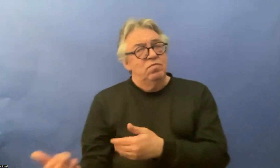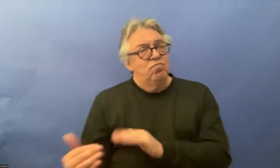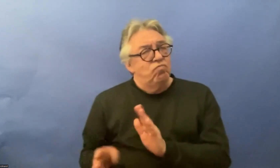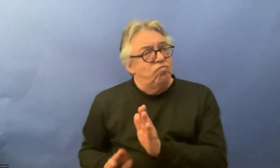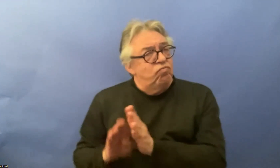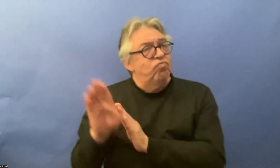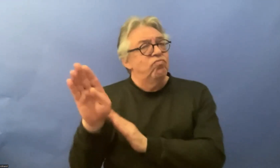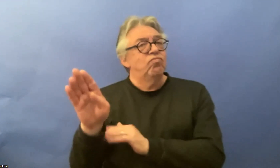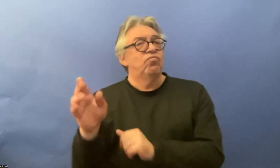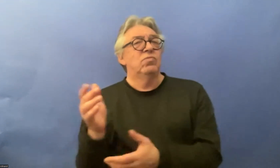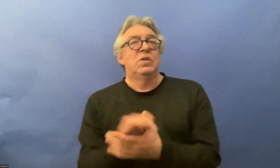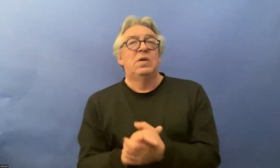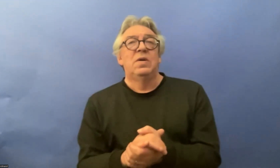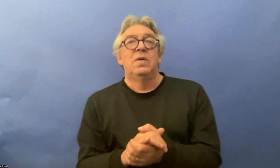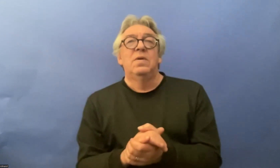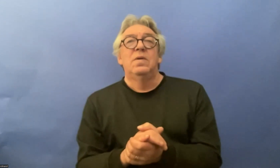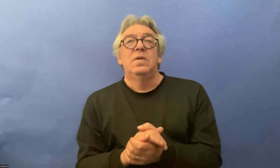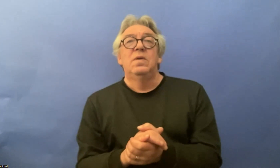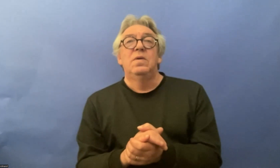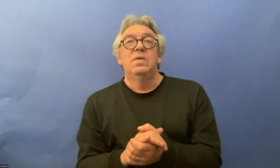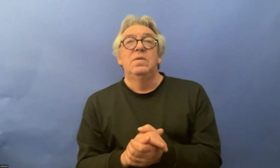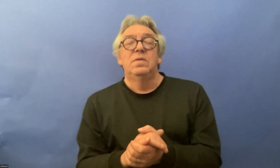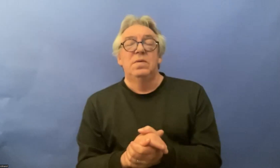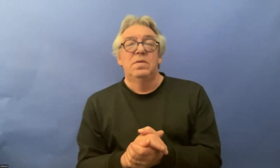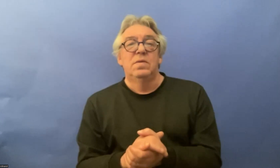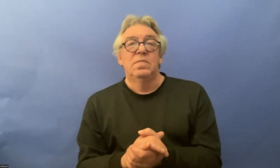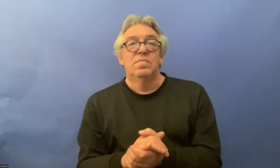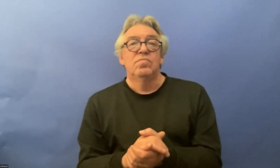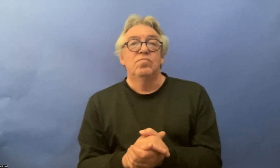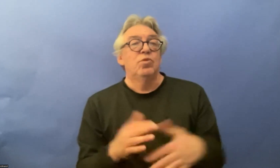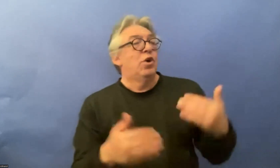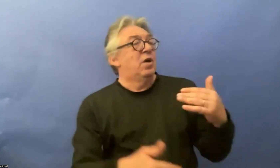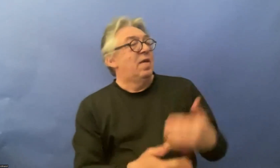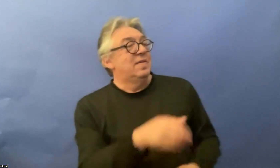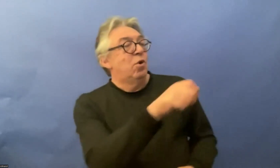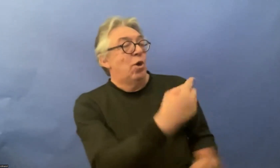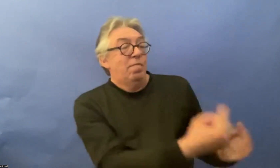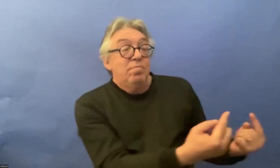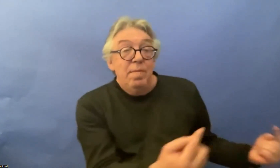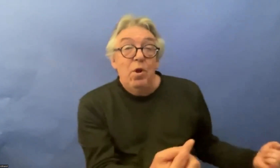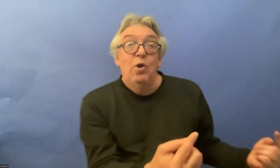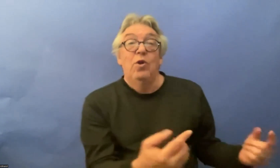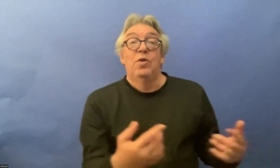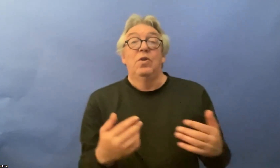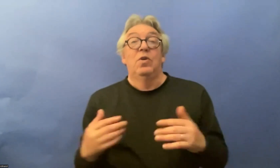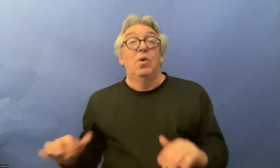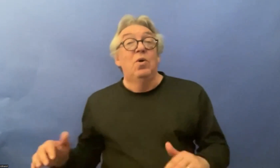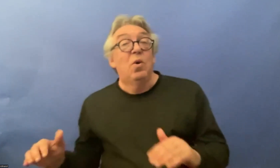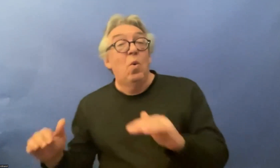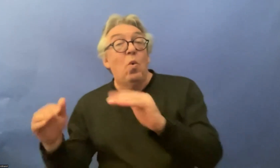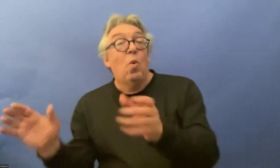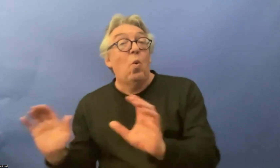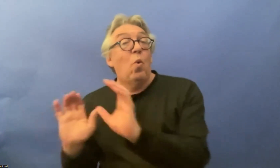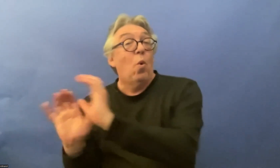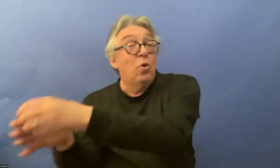and engagement with persons with disabilities as well. There are 3 areas of work